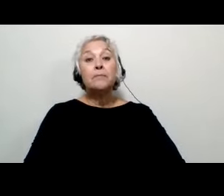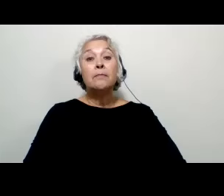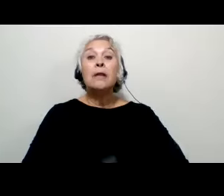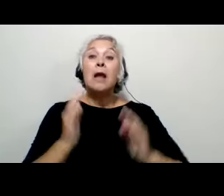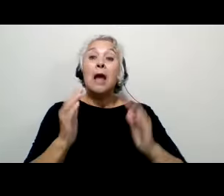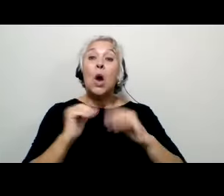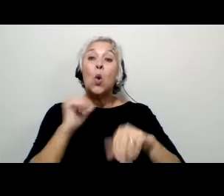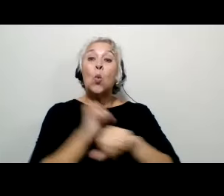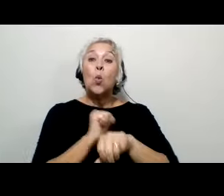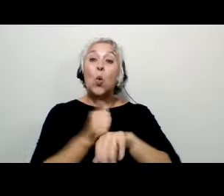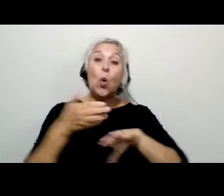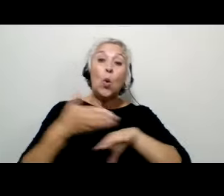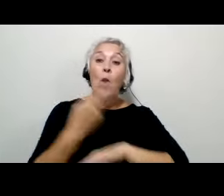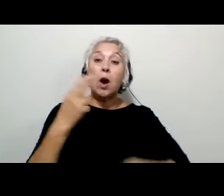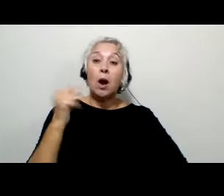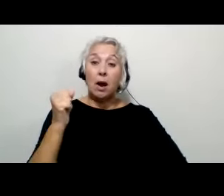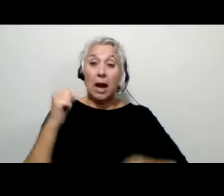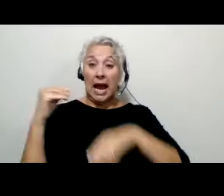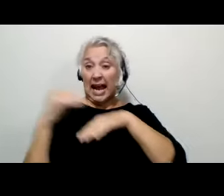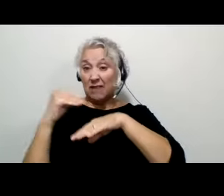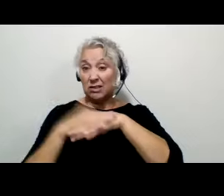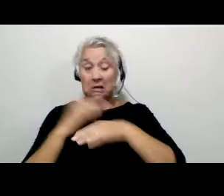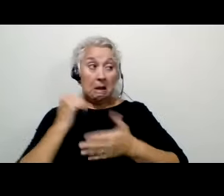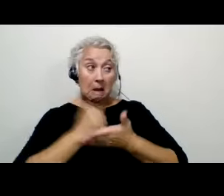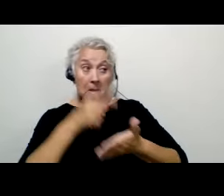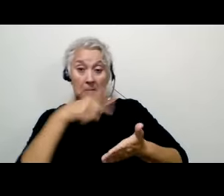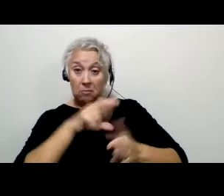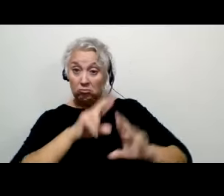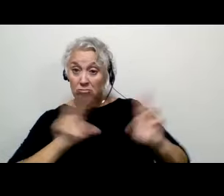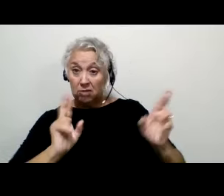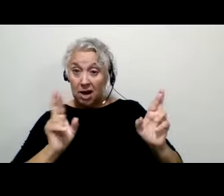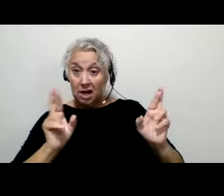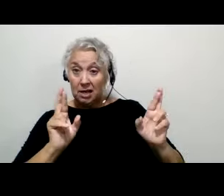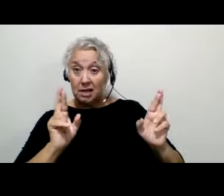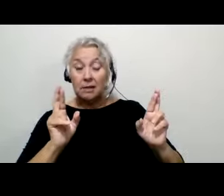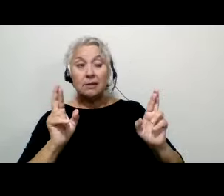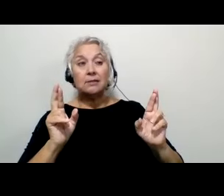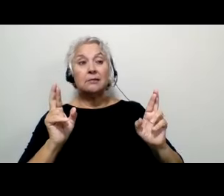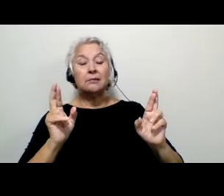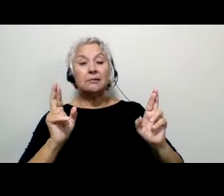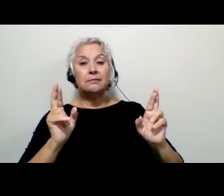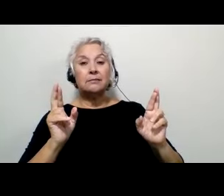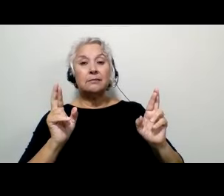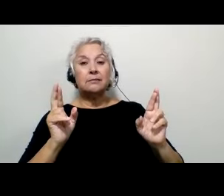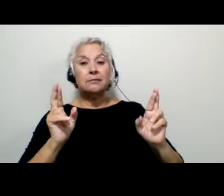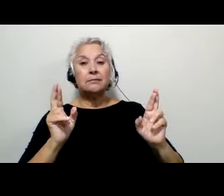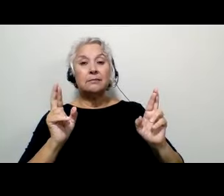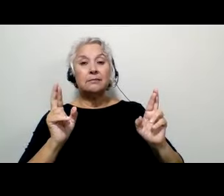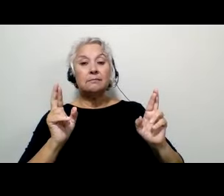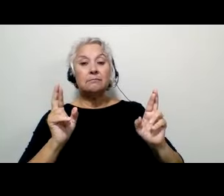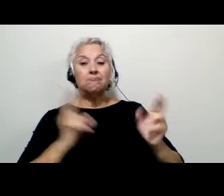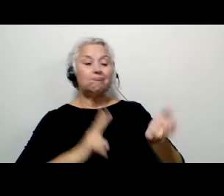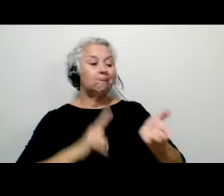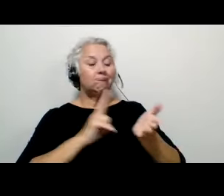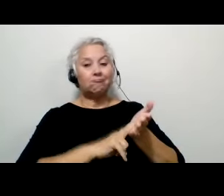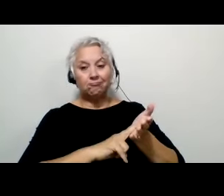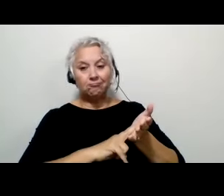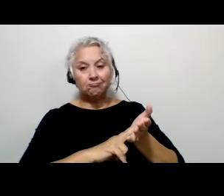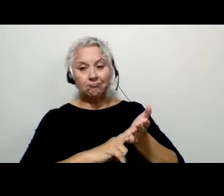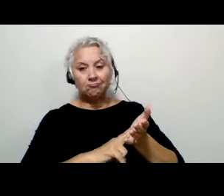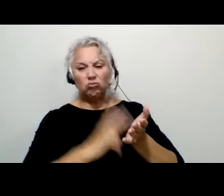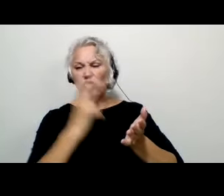then we work on post-secondary counseling, and that can be helping students get ready to enroll in a 2